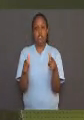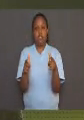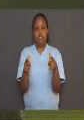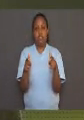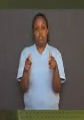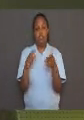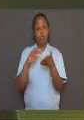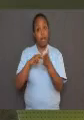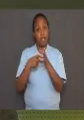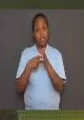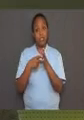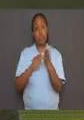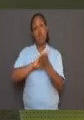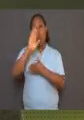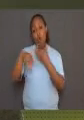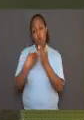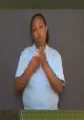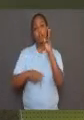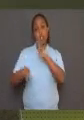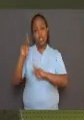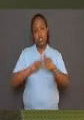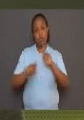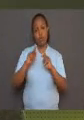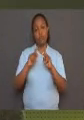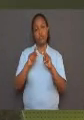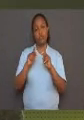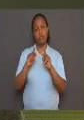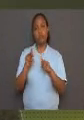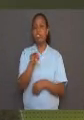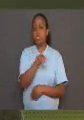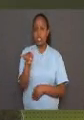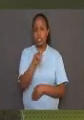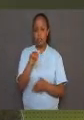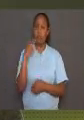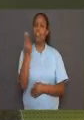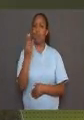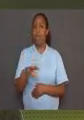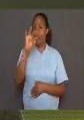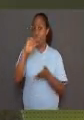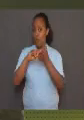not mean that all people will share the same benefits.